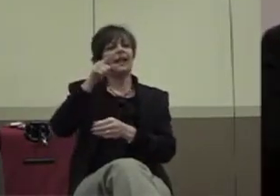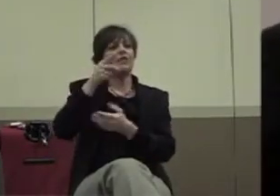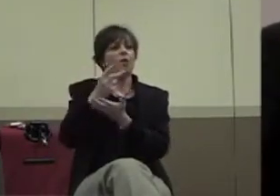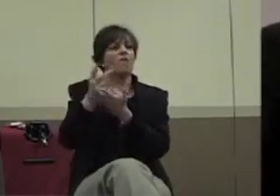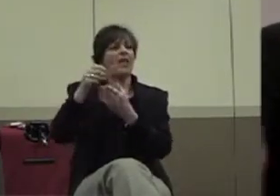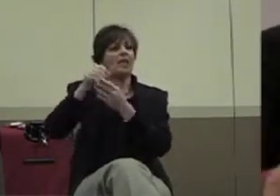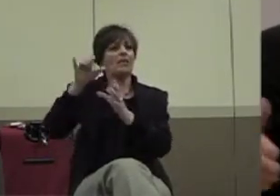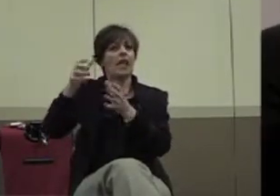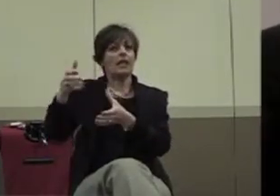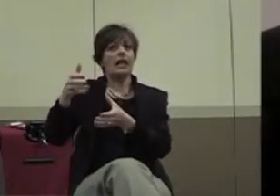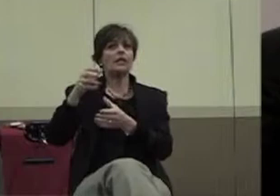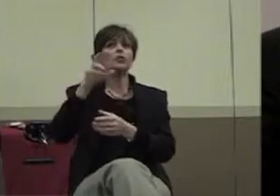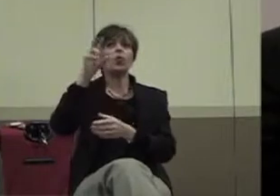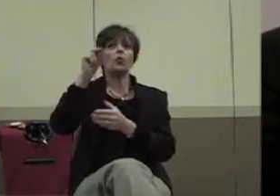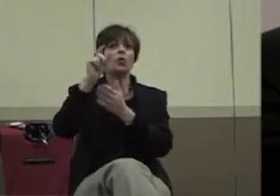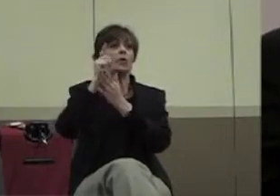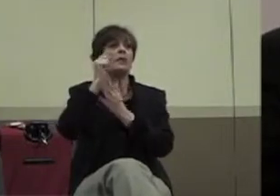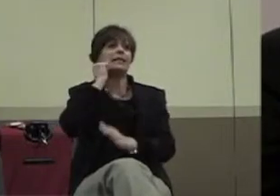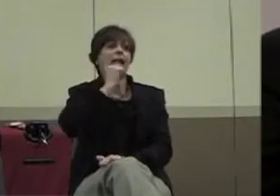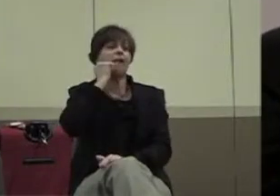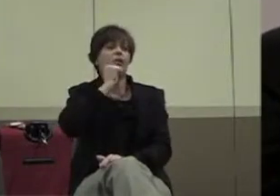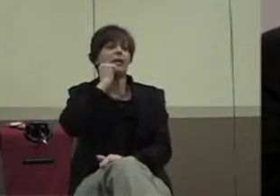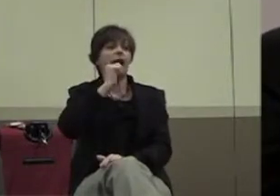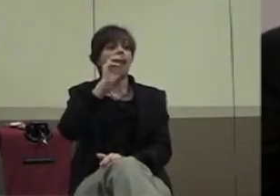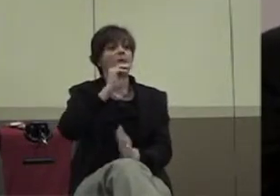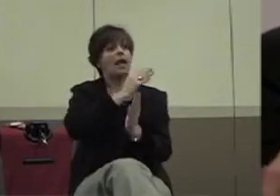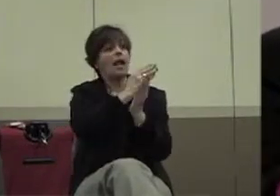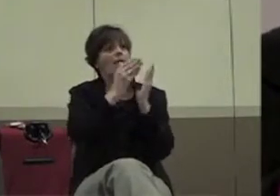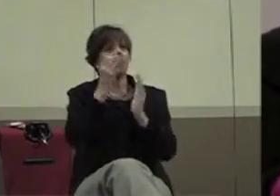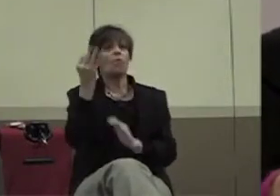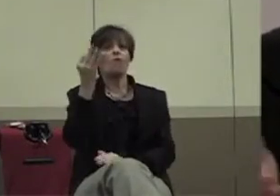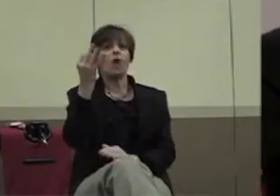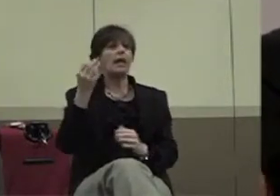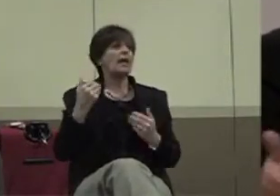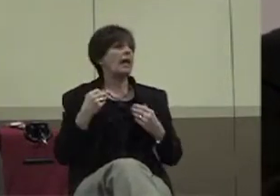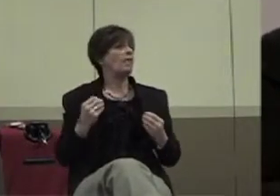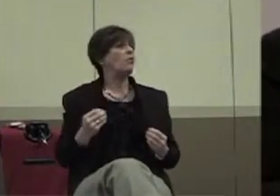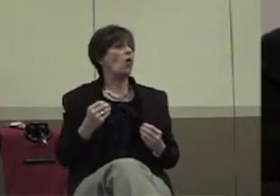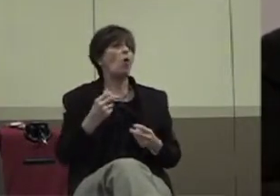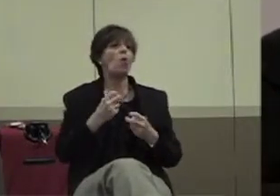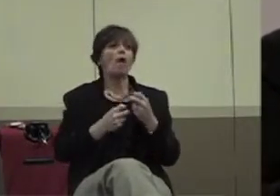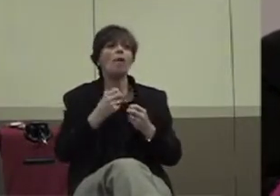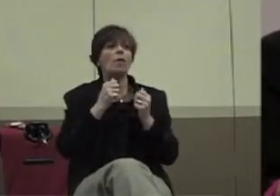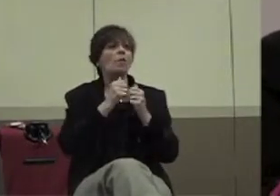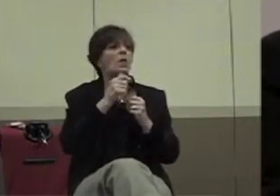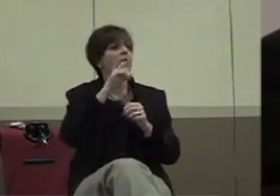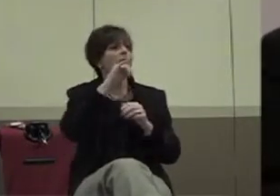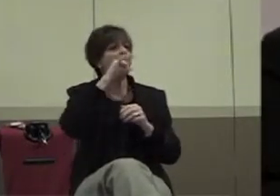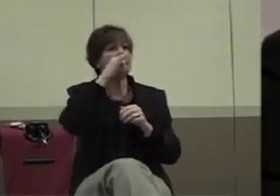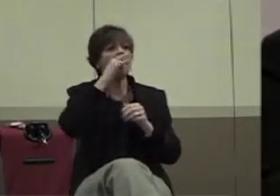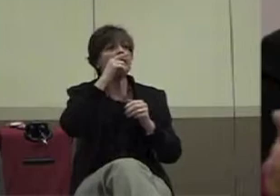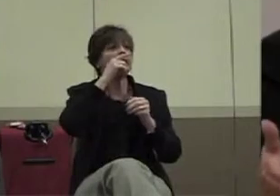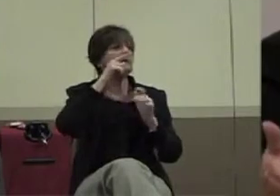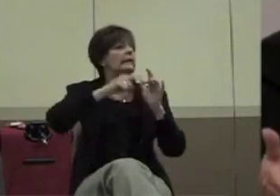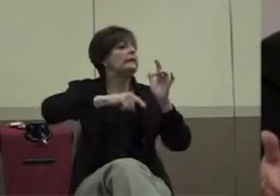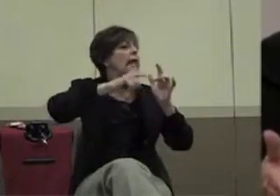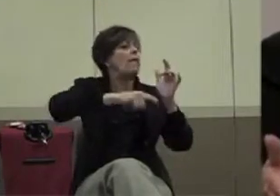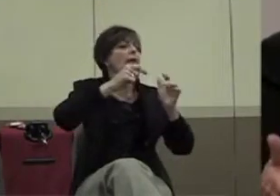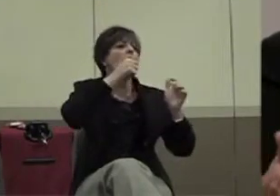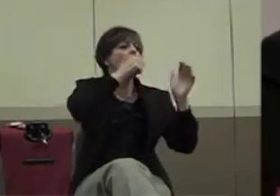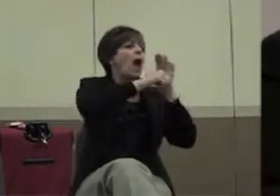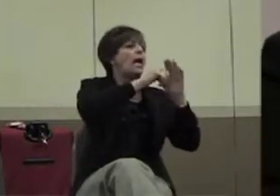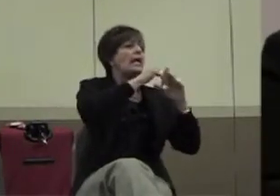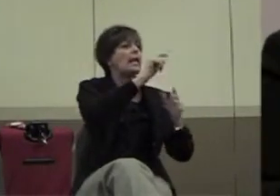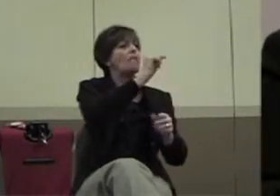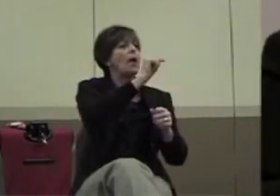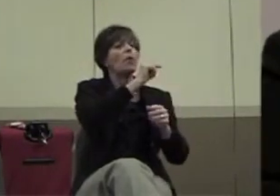minutes every day, Monday through Friday, and they don't have any trouble with the kids skipping out on that or hiding in the bathroom because they get their grades caught